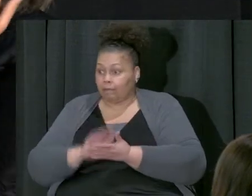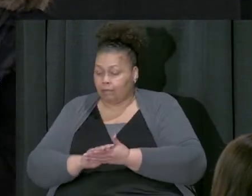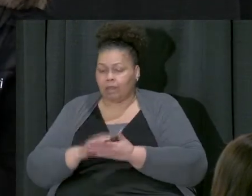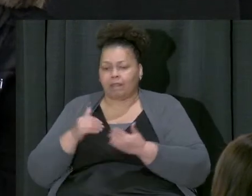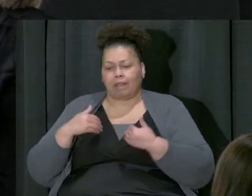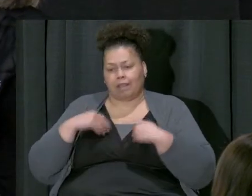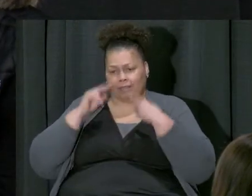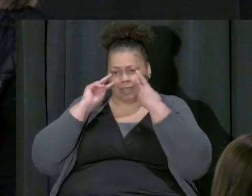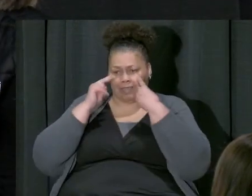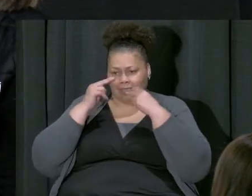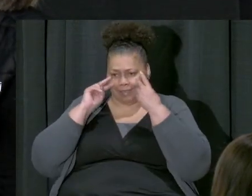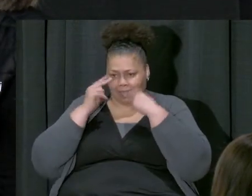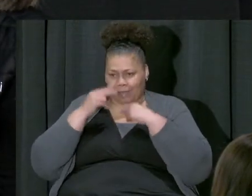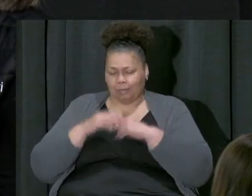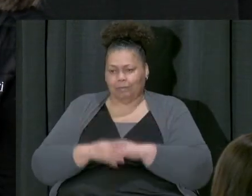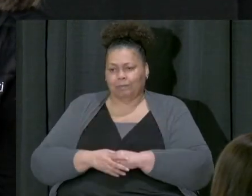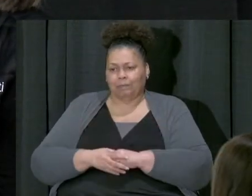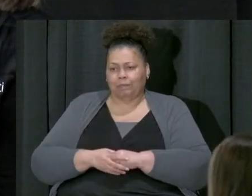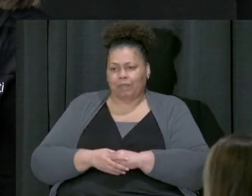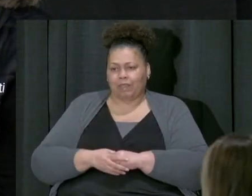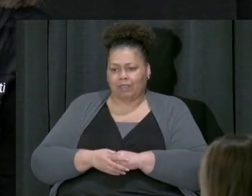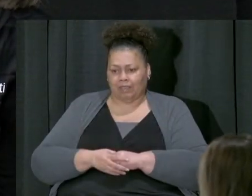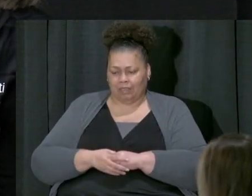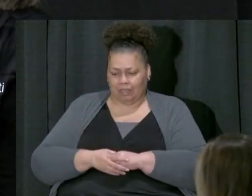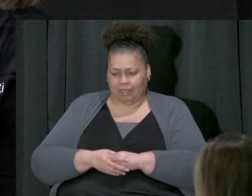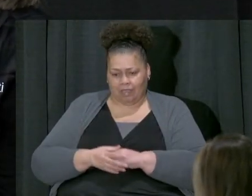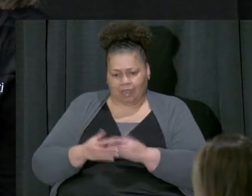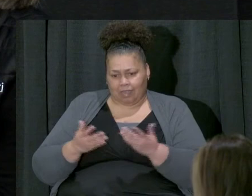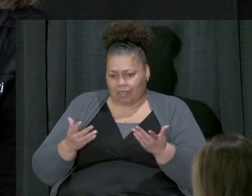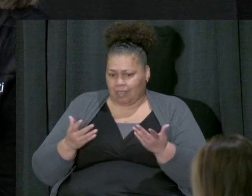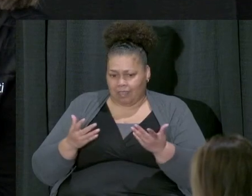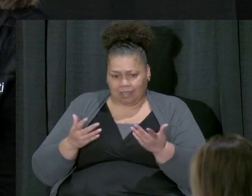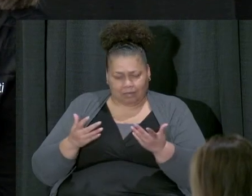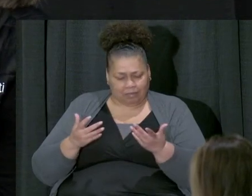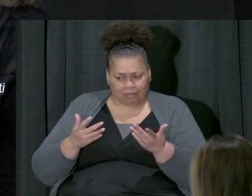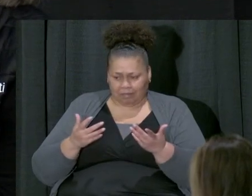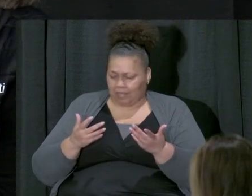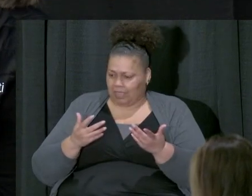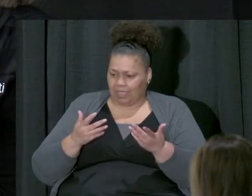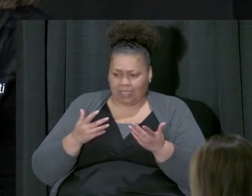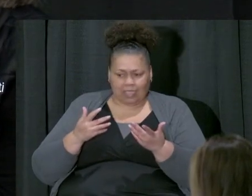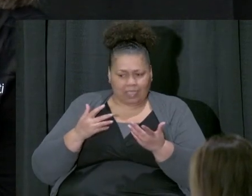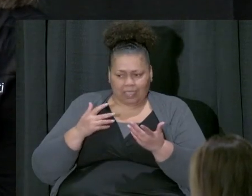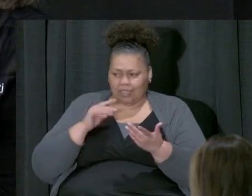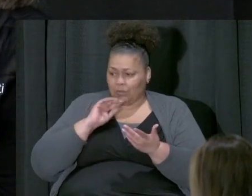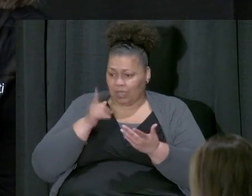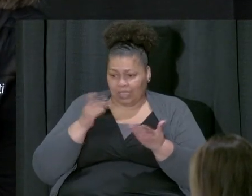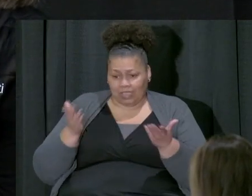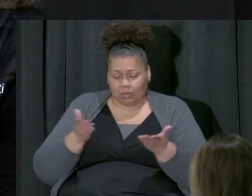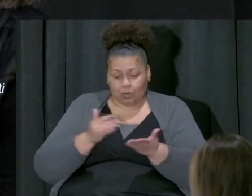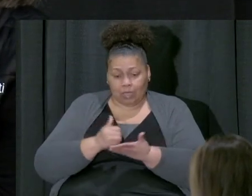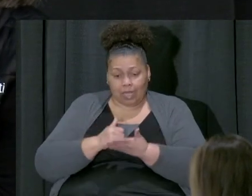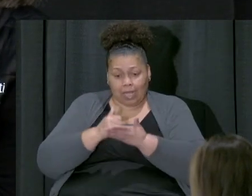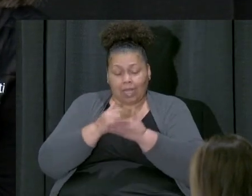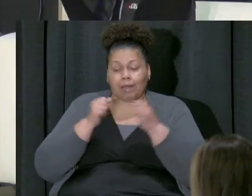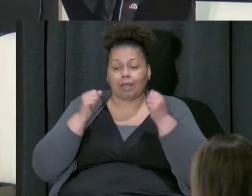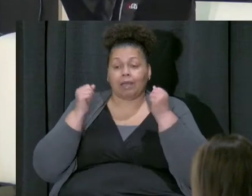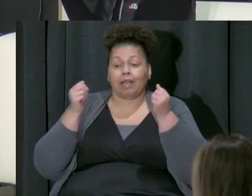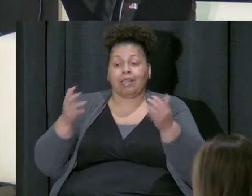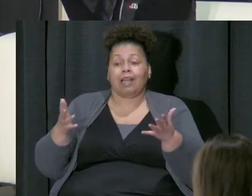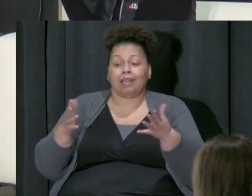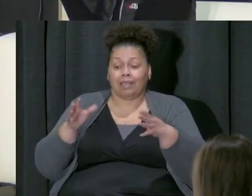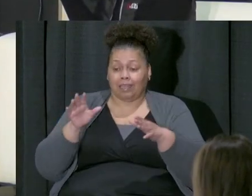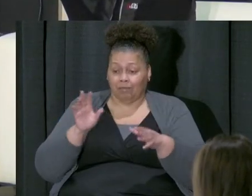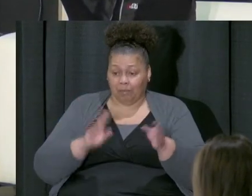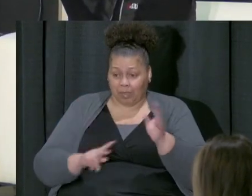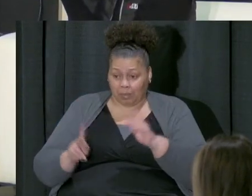is dyslexic. So so I think it's really here to help a lot of people. Very good, very good. So